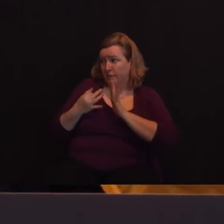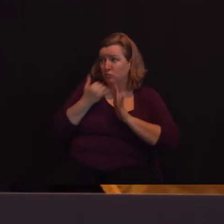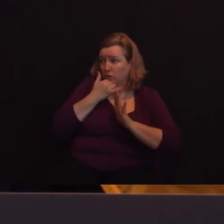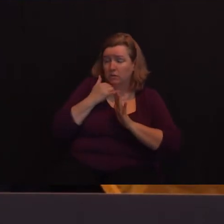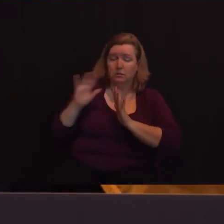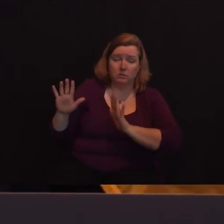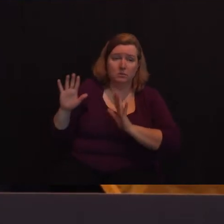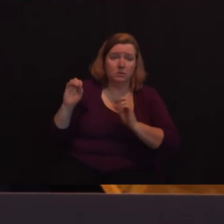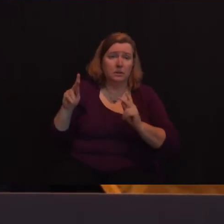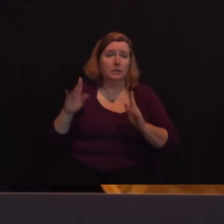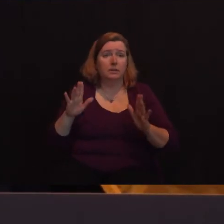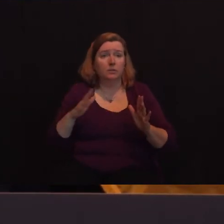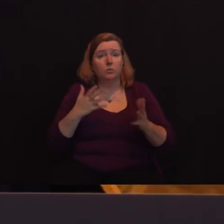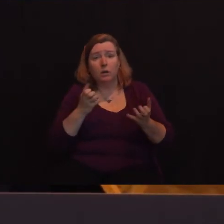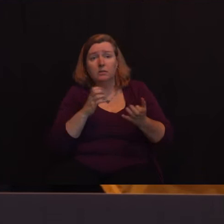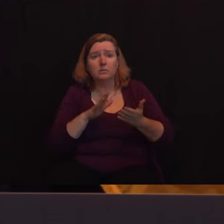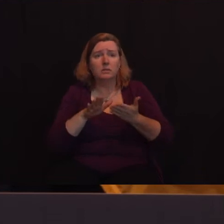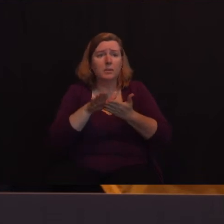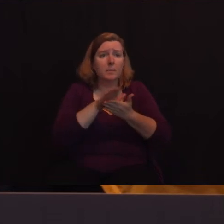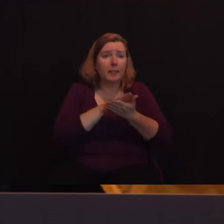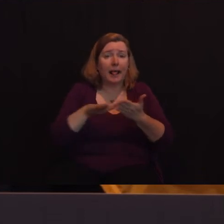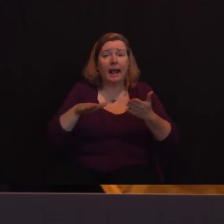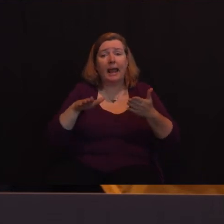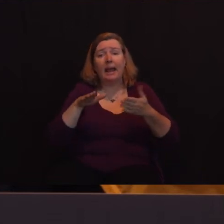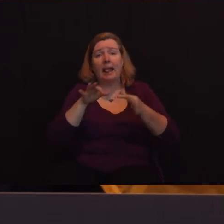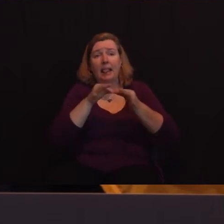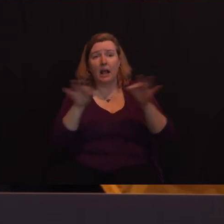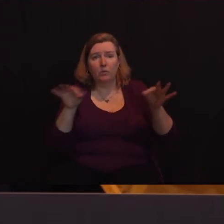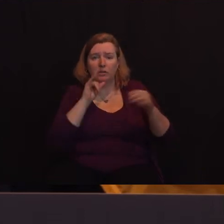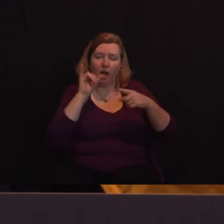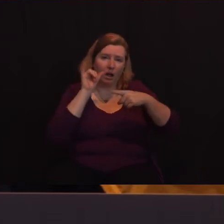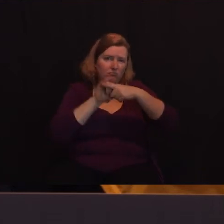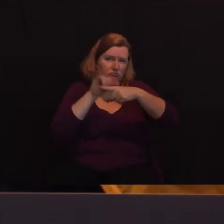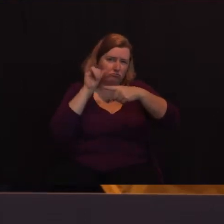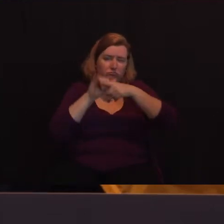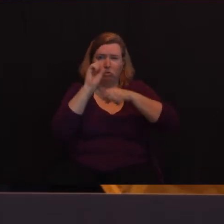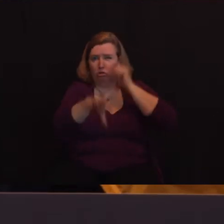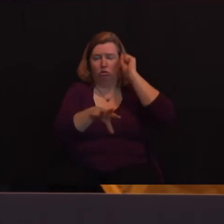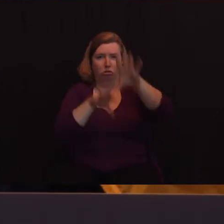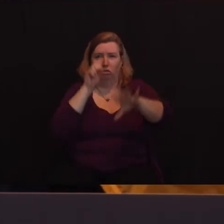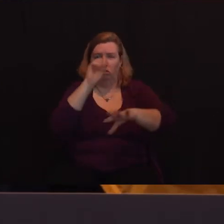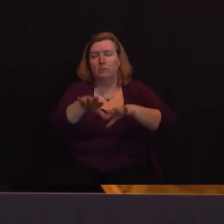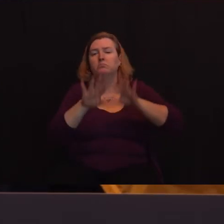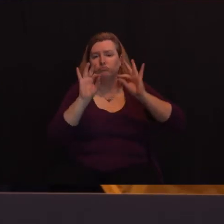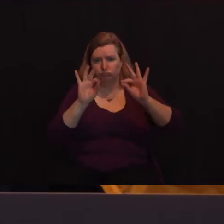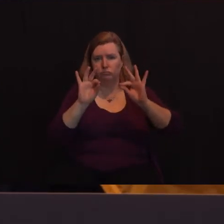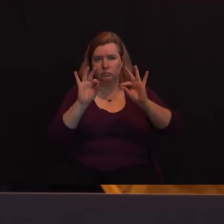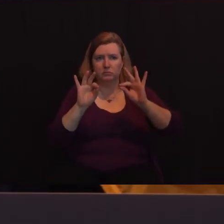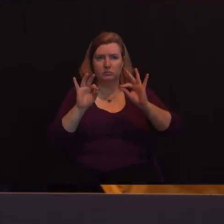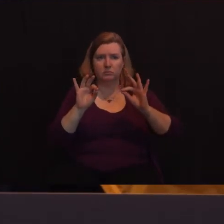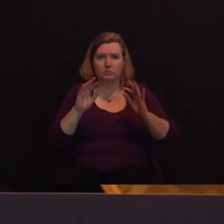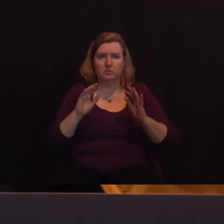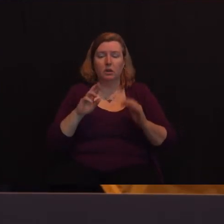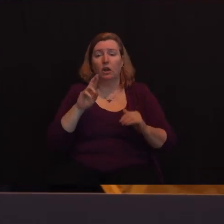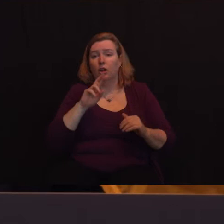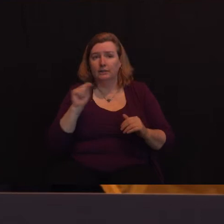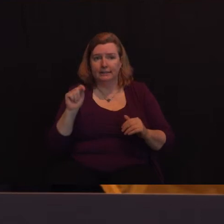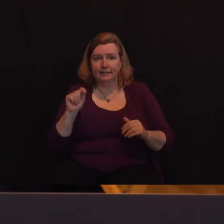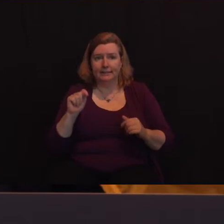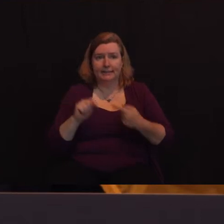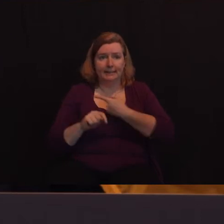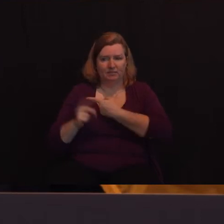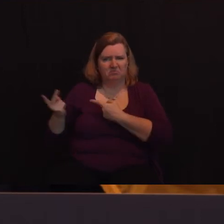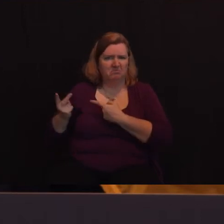for is a non-medical, non-scientific, just sort of common sense. And that's not to say that the 2 women to my right are